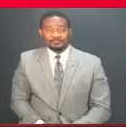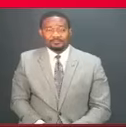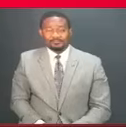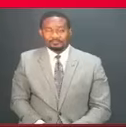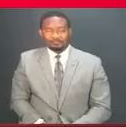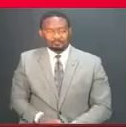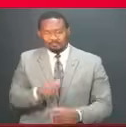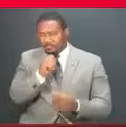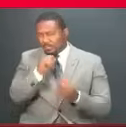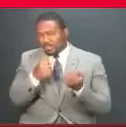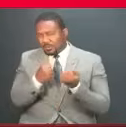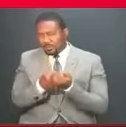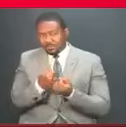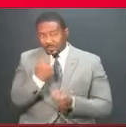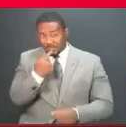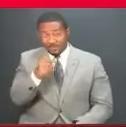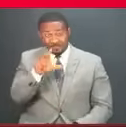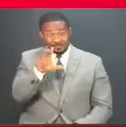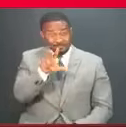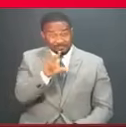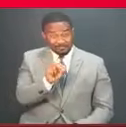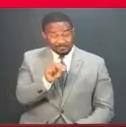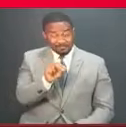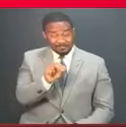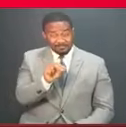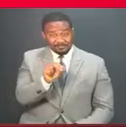Those against, say no.